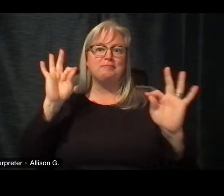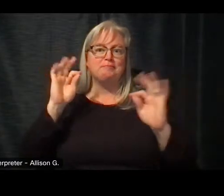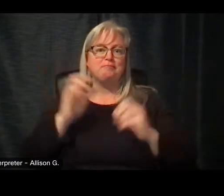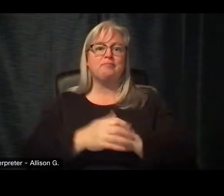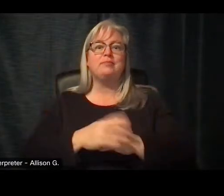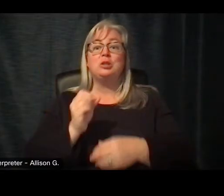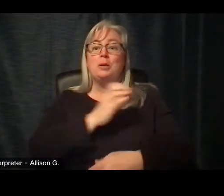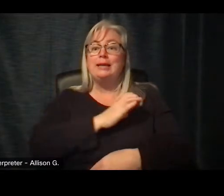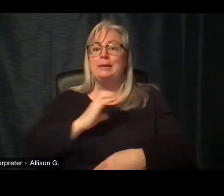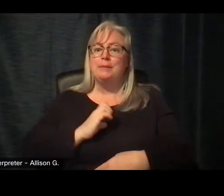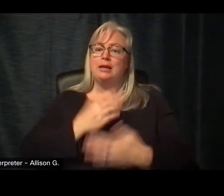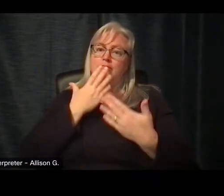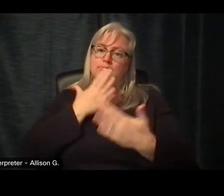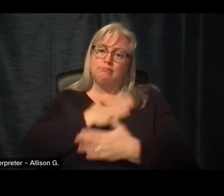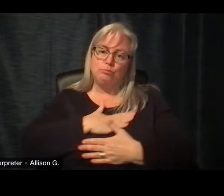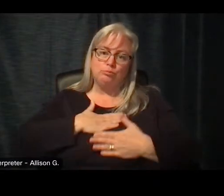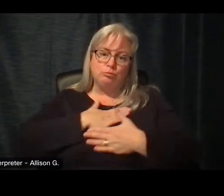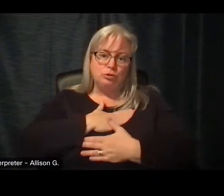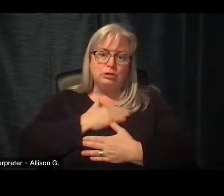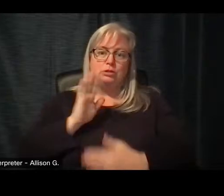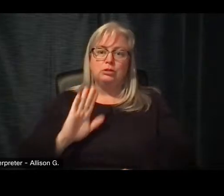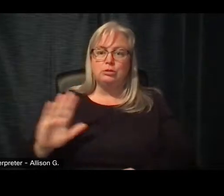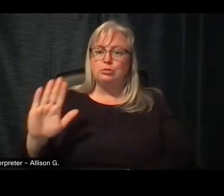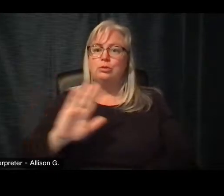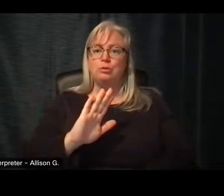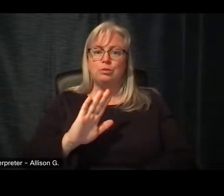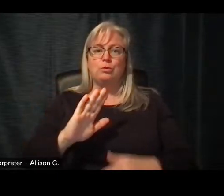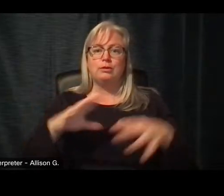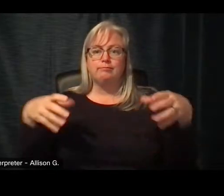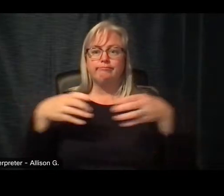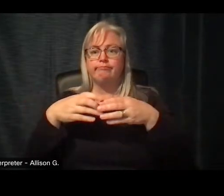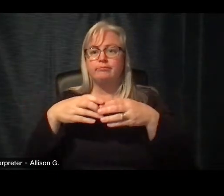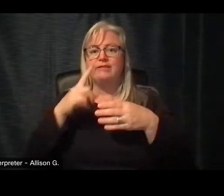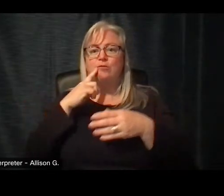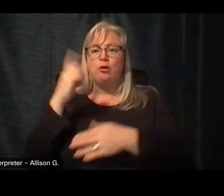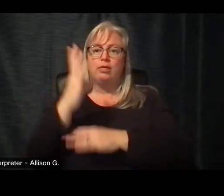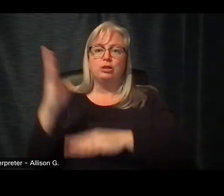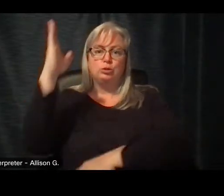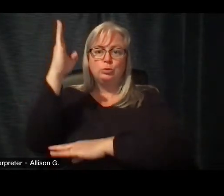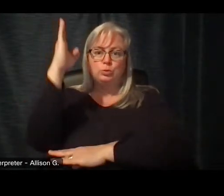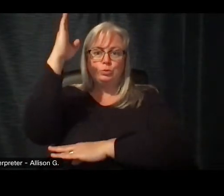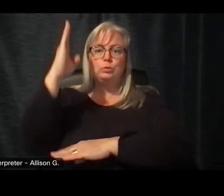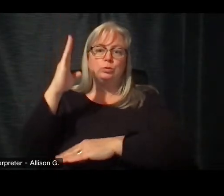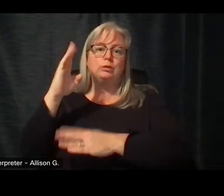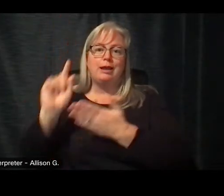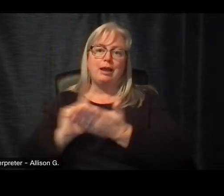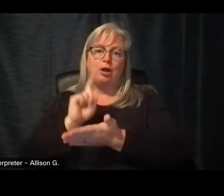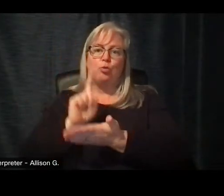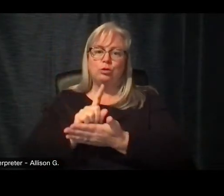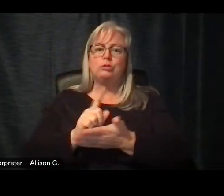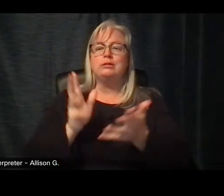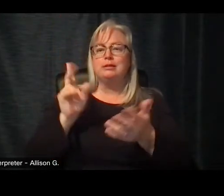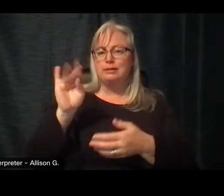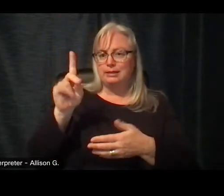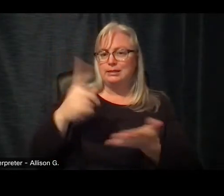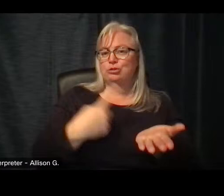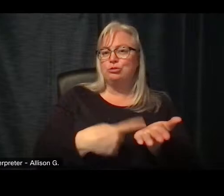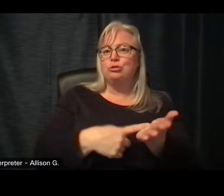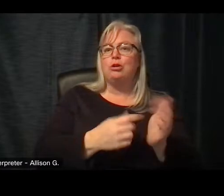So committee, I sure appreciate you all getting together on the noon hours like this. I had talked